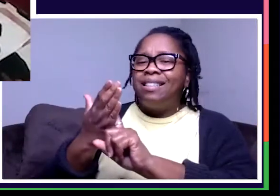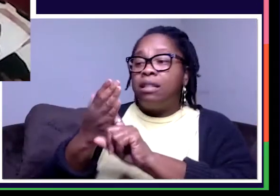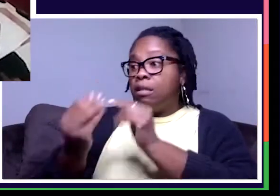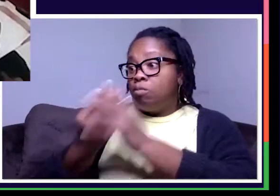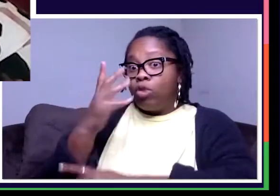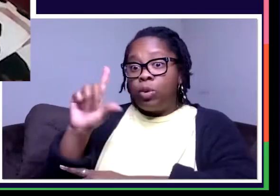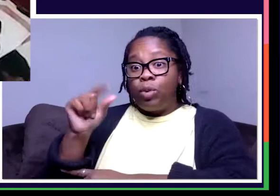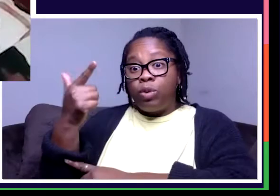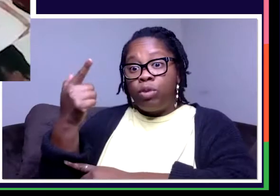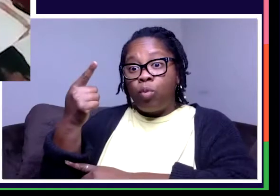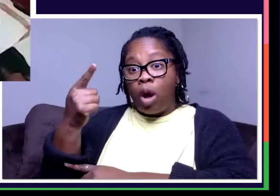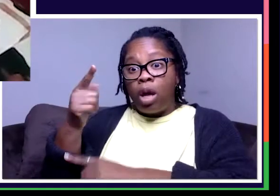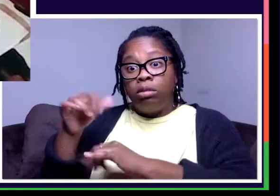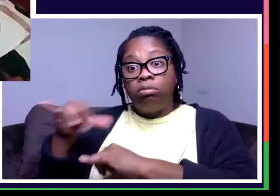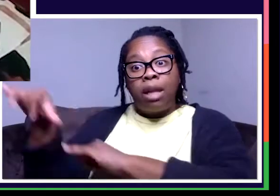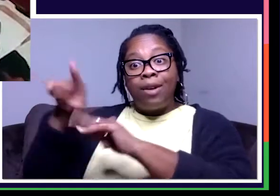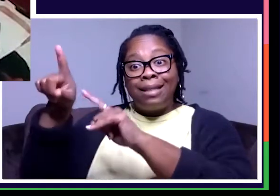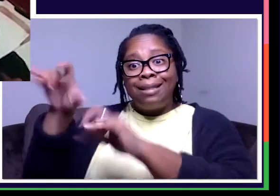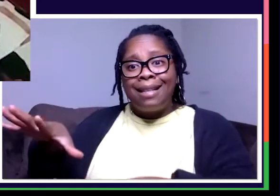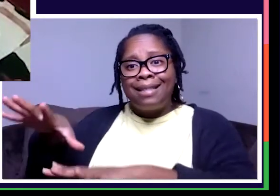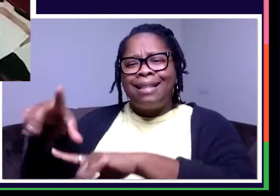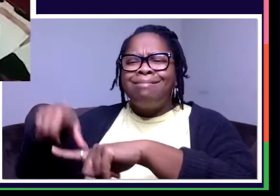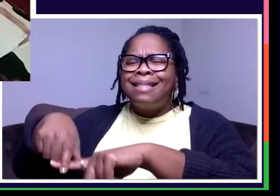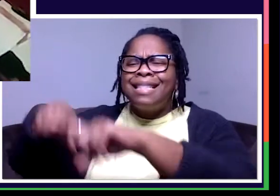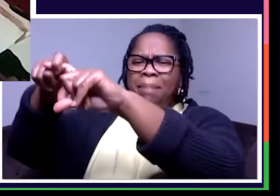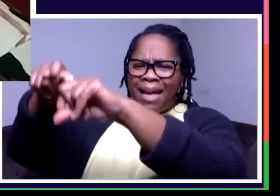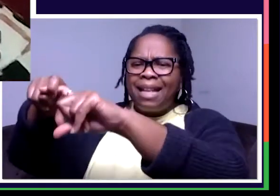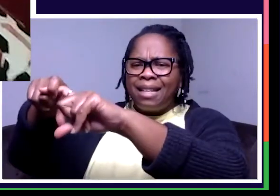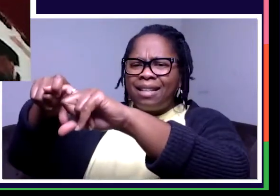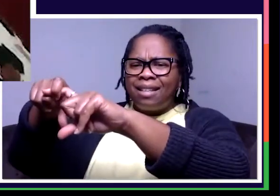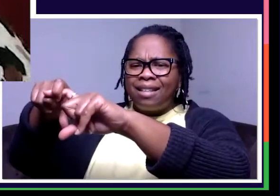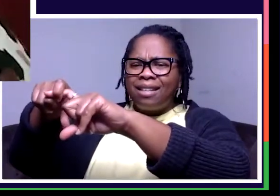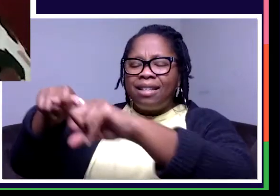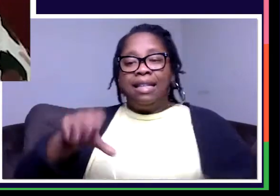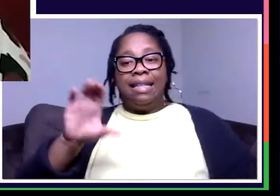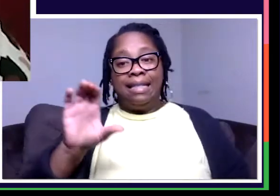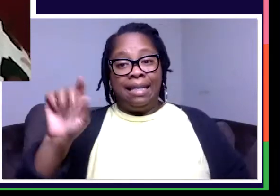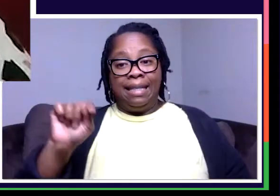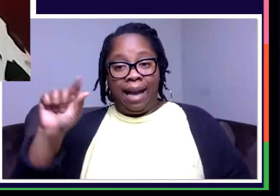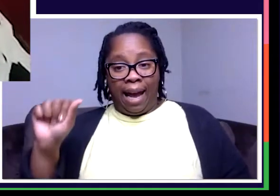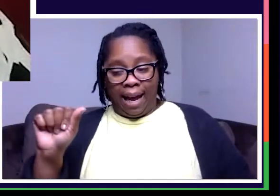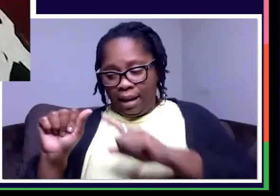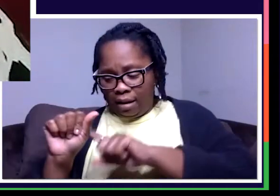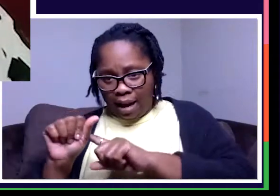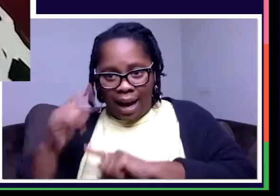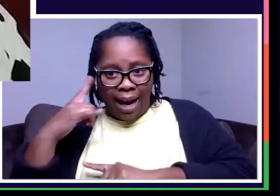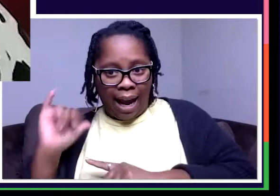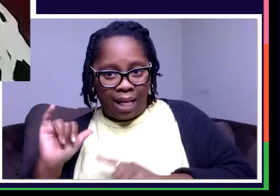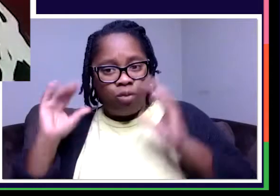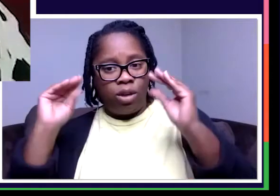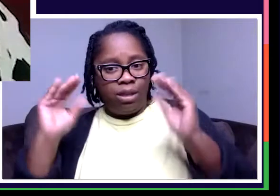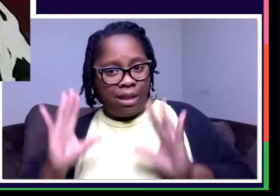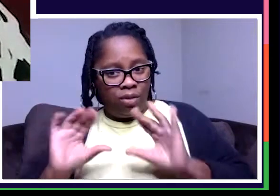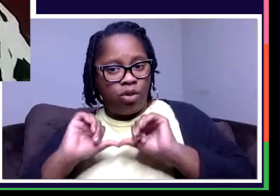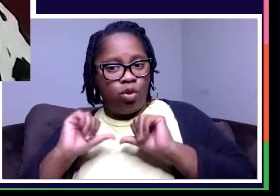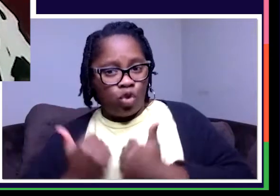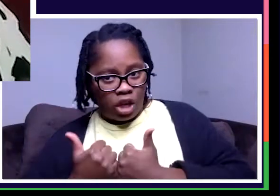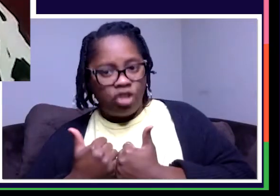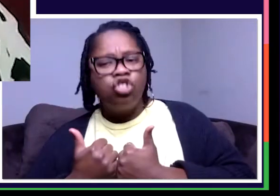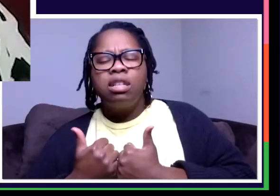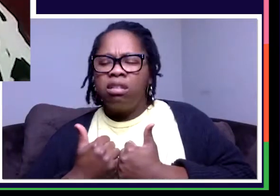state testing for spring of 2021. As part of this effort,